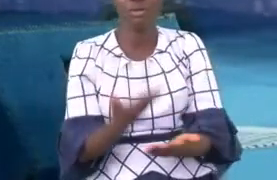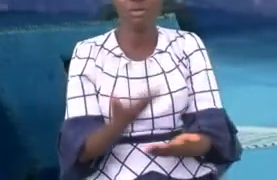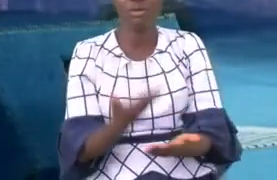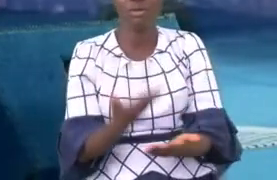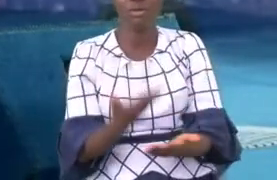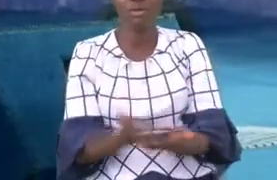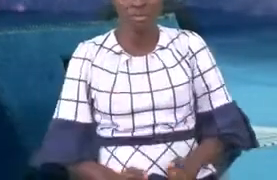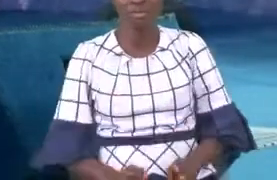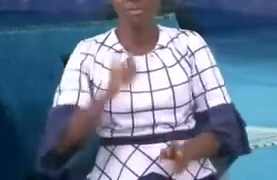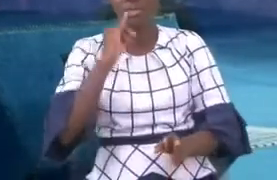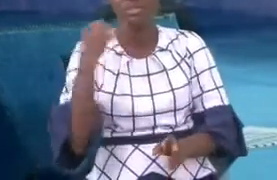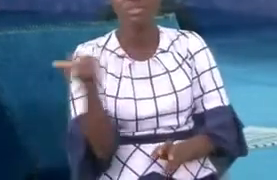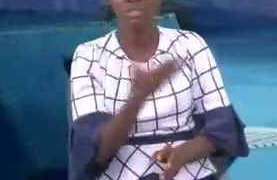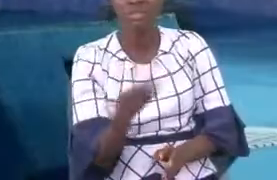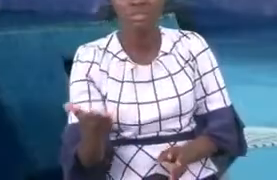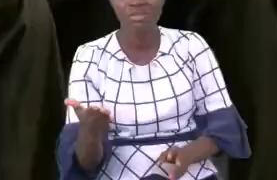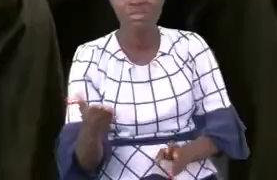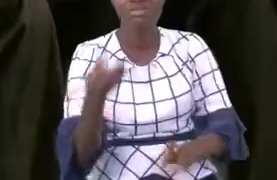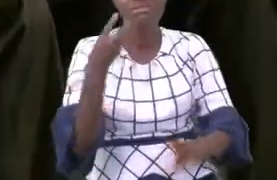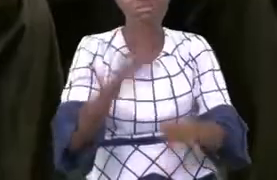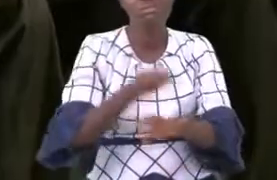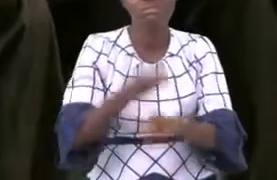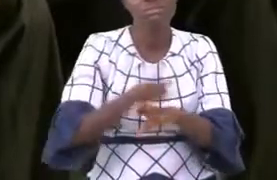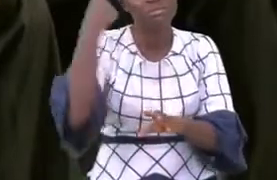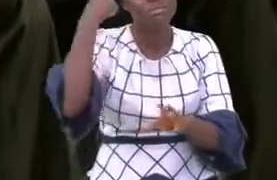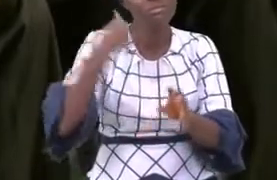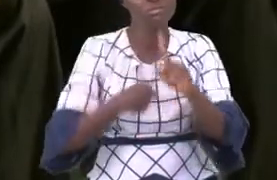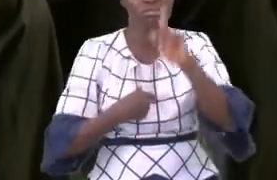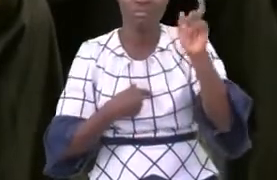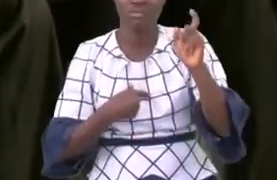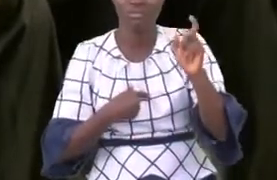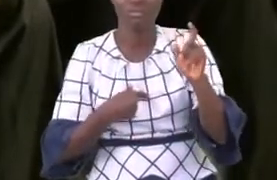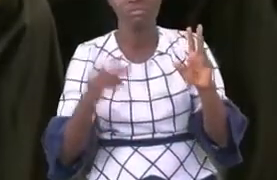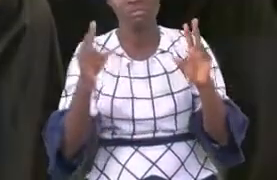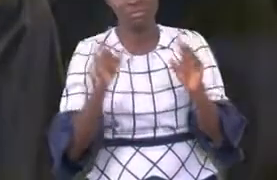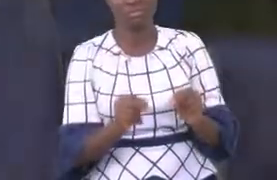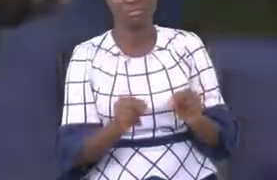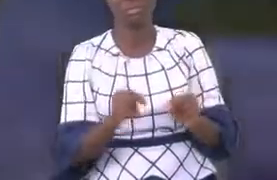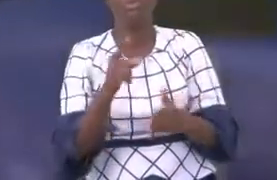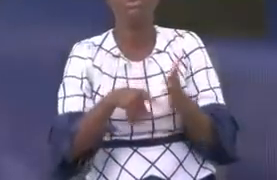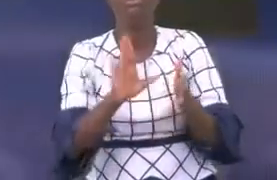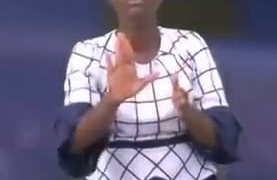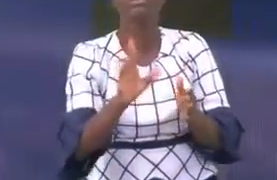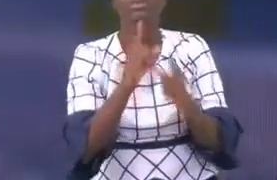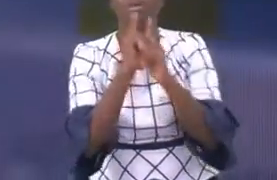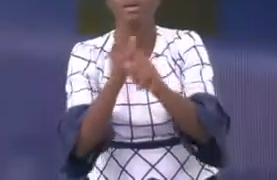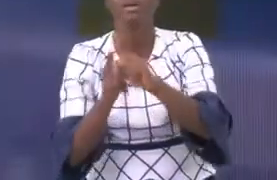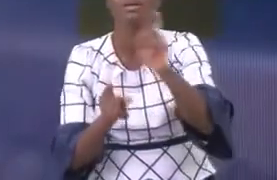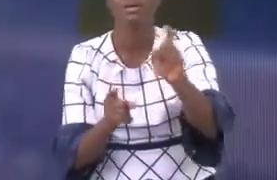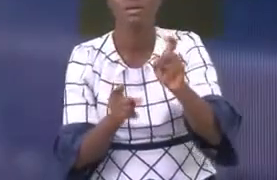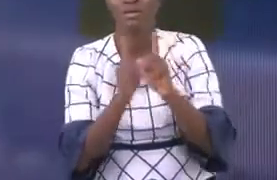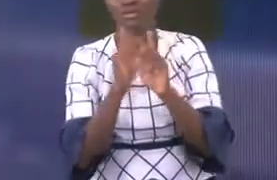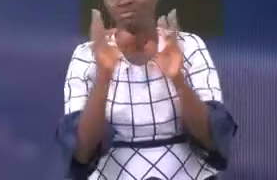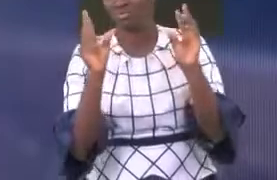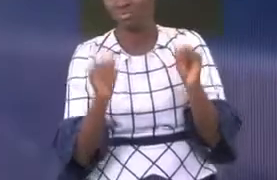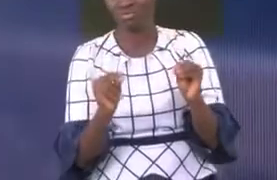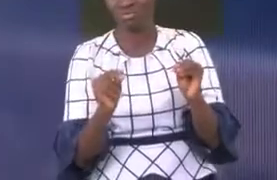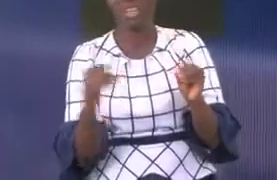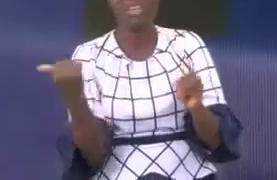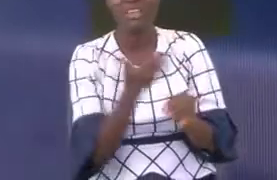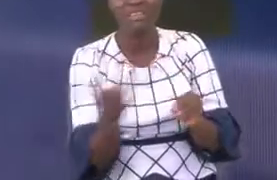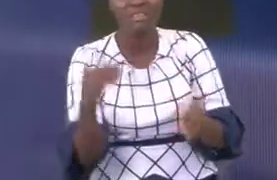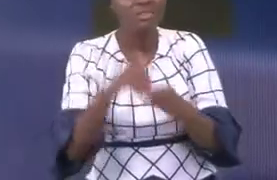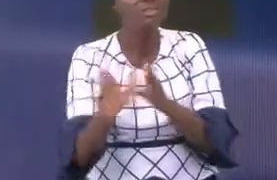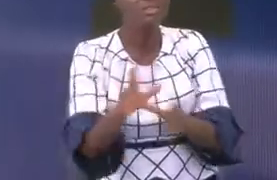me? What's your answer to that? Anything in your life too hard for him?